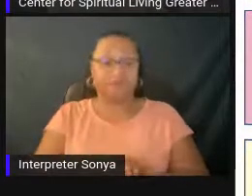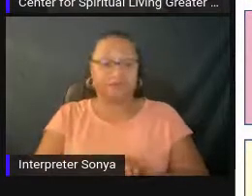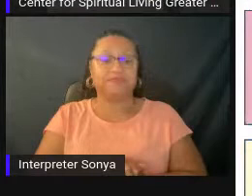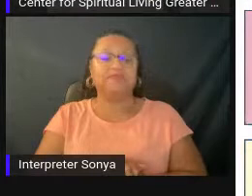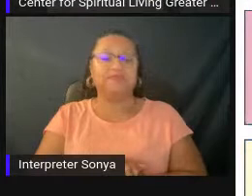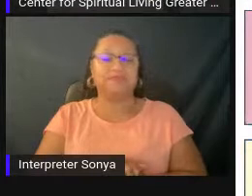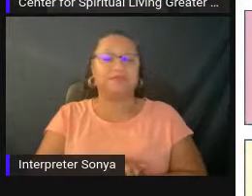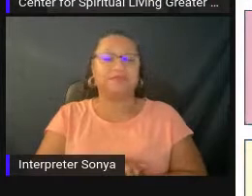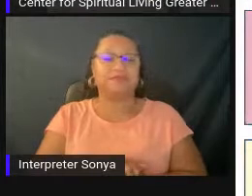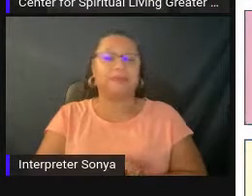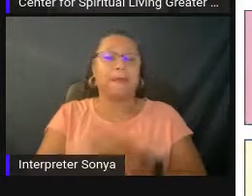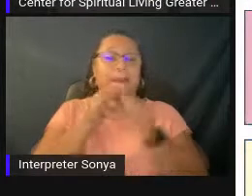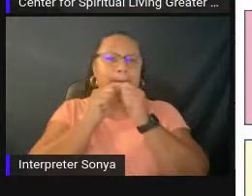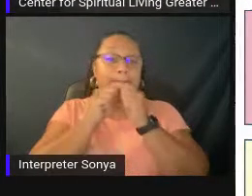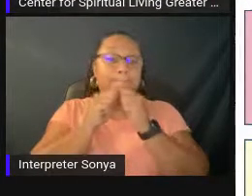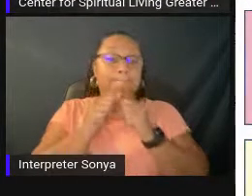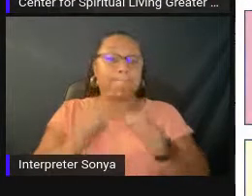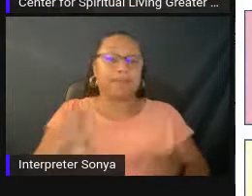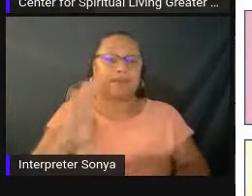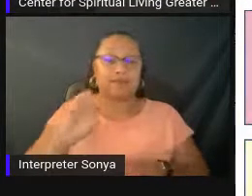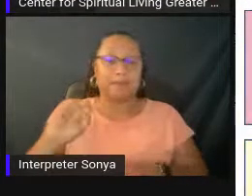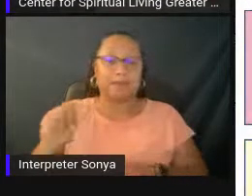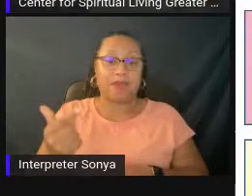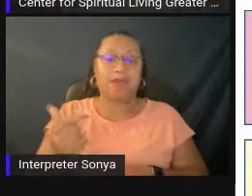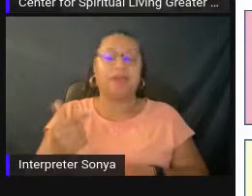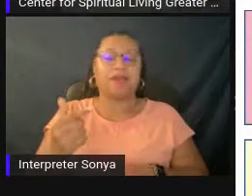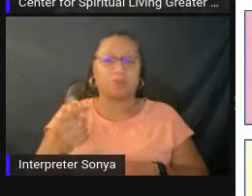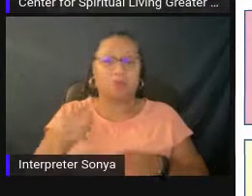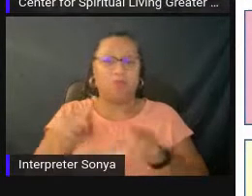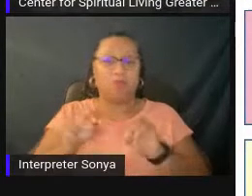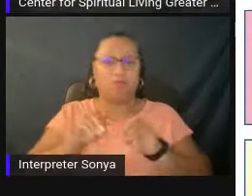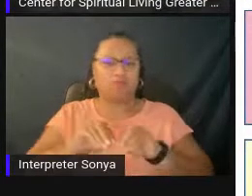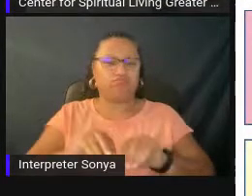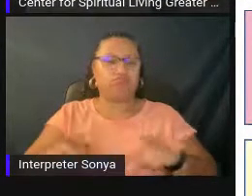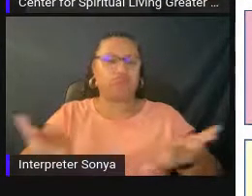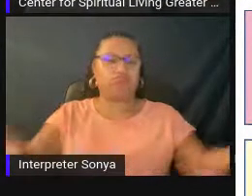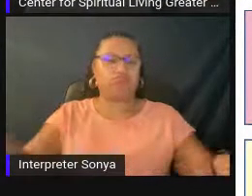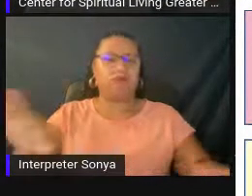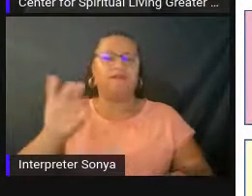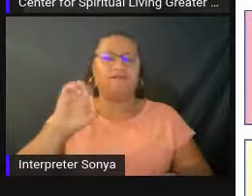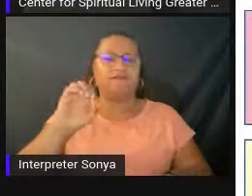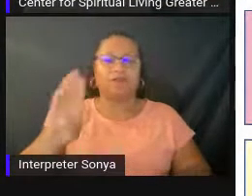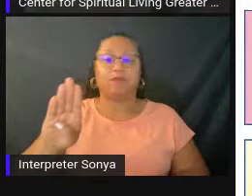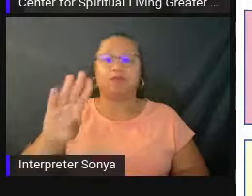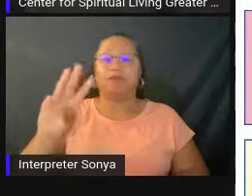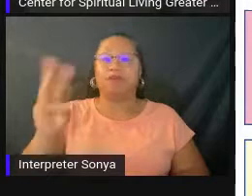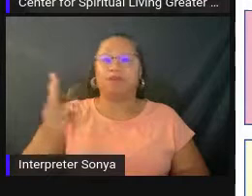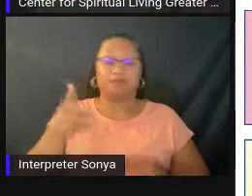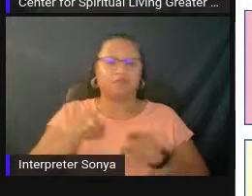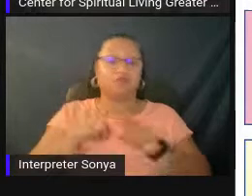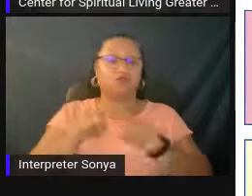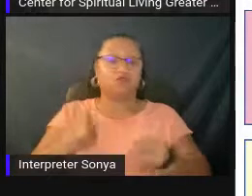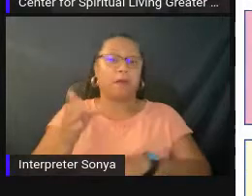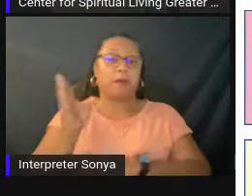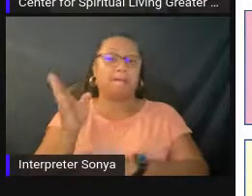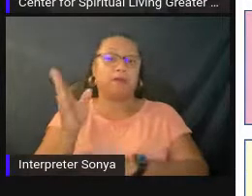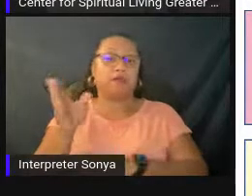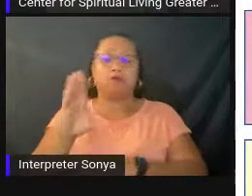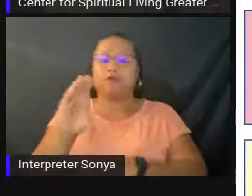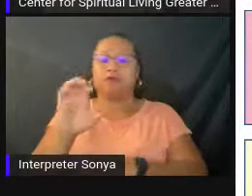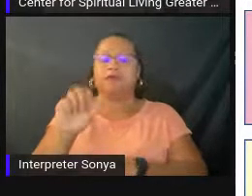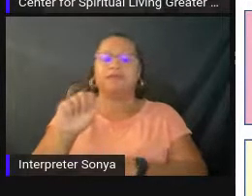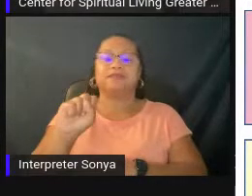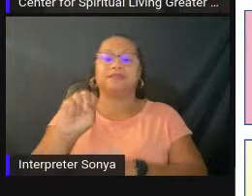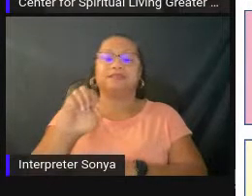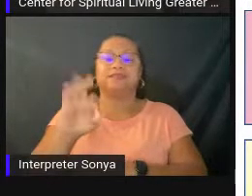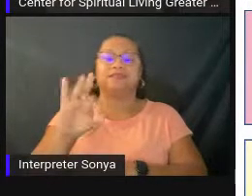Blessing bags were distributed February 6th during the Baltimore ceasefire. We are still